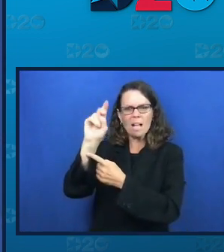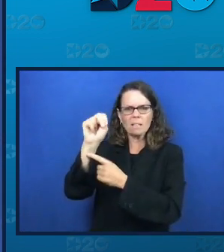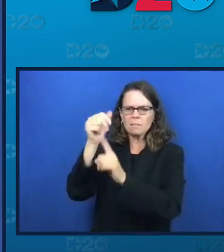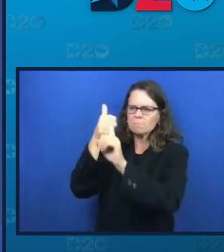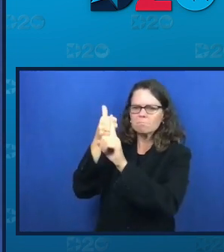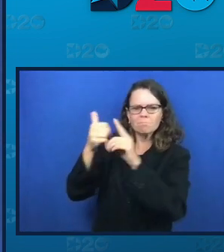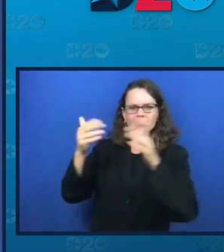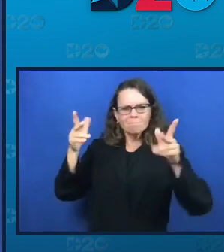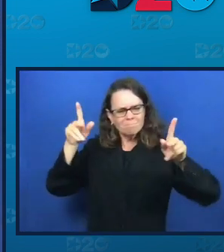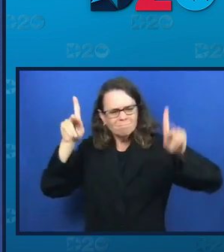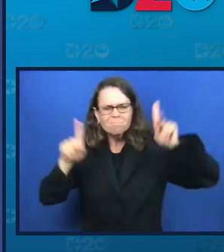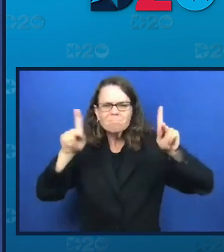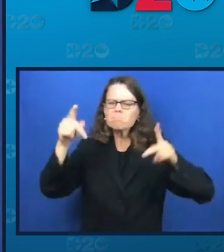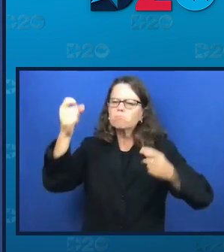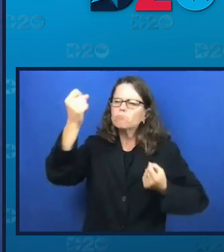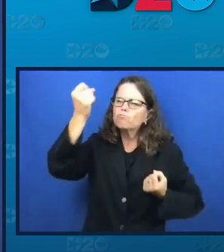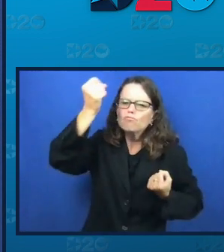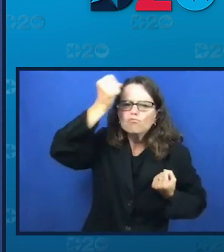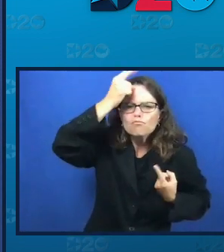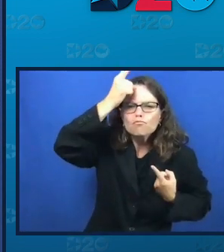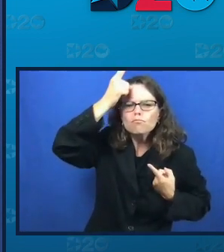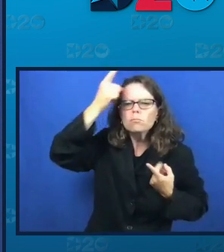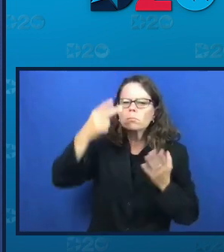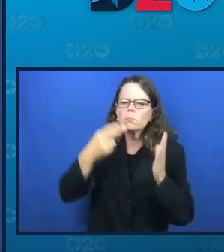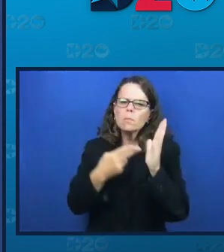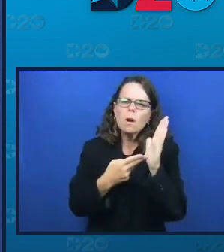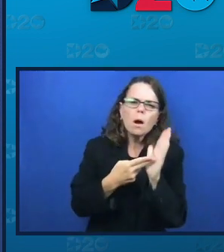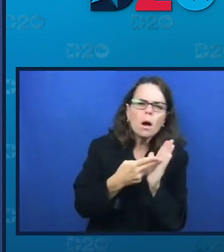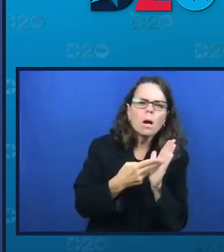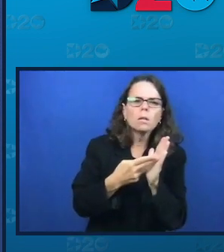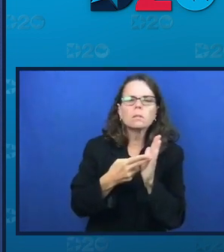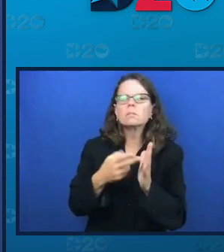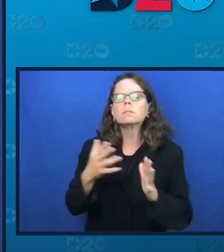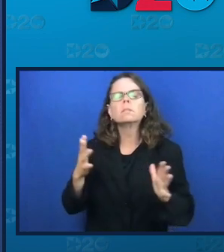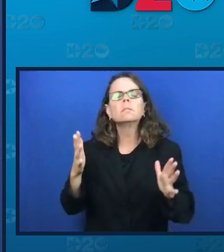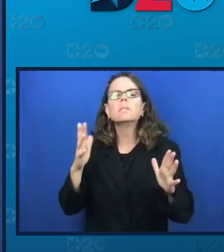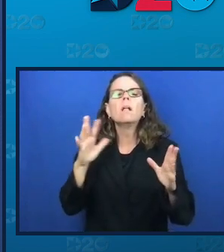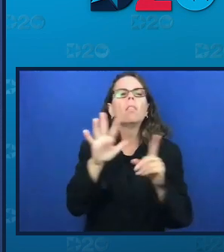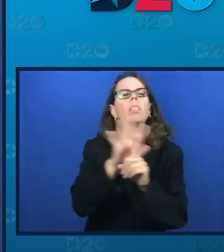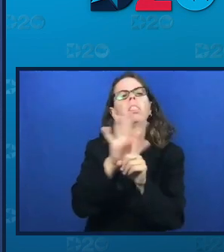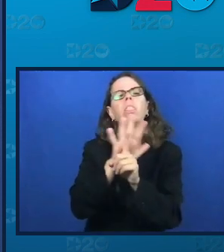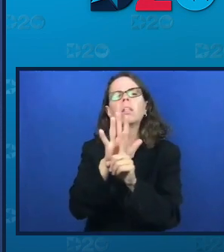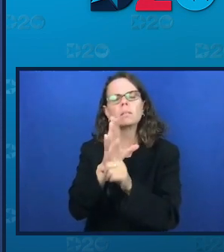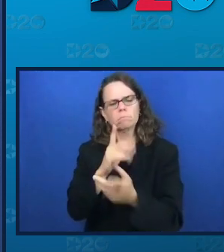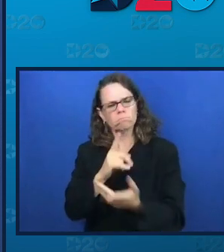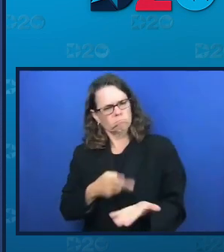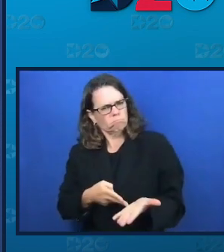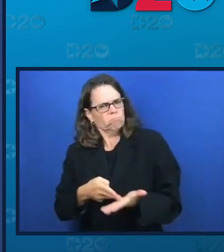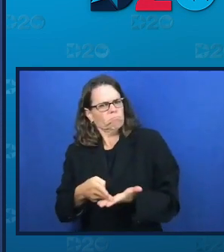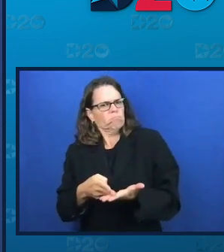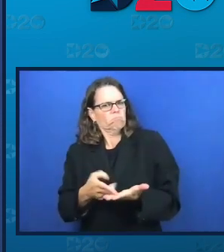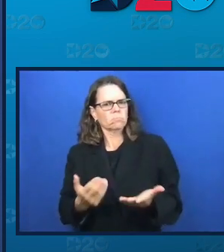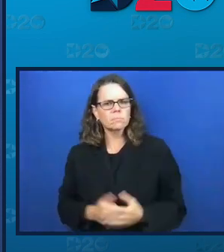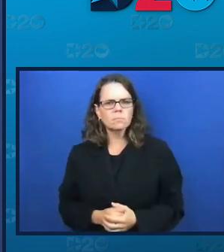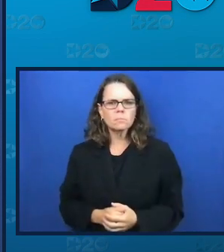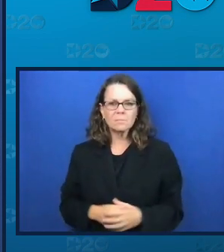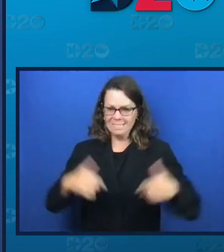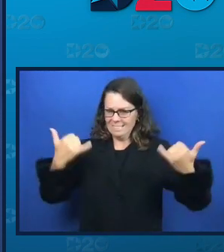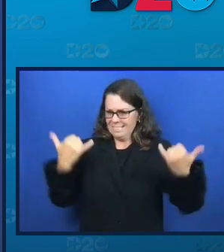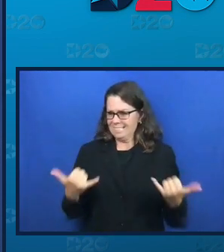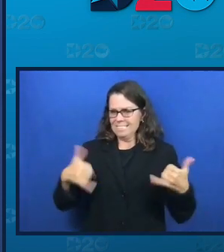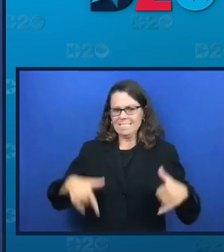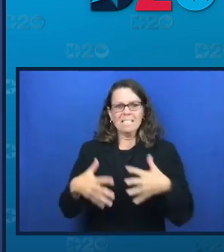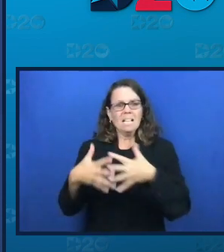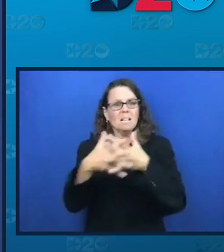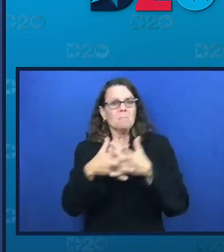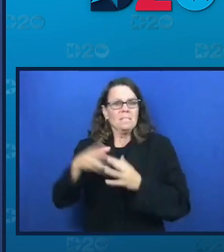who is decent. And at this particular moment in American history, my God, that is something that this